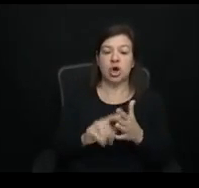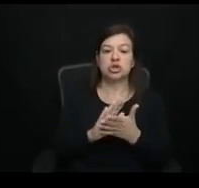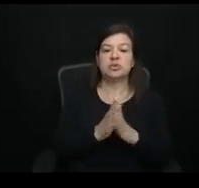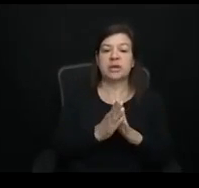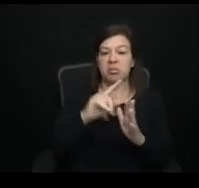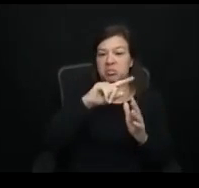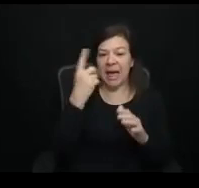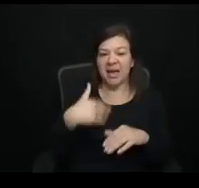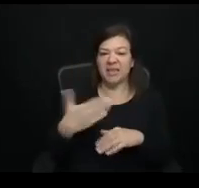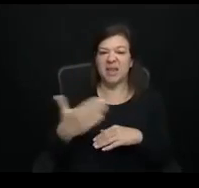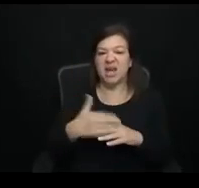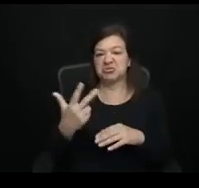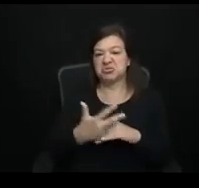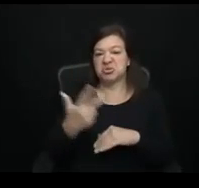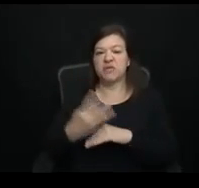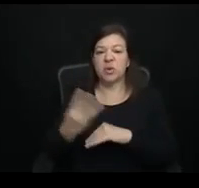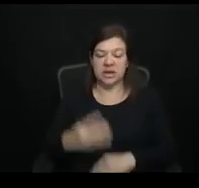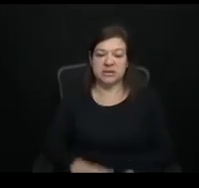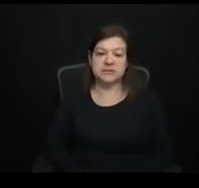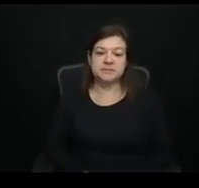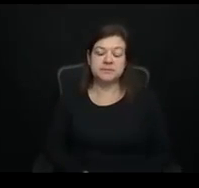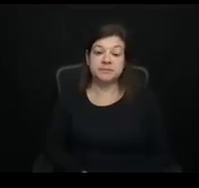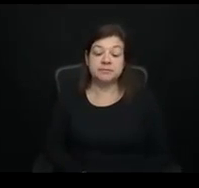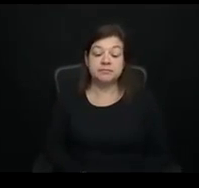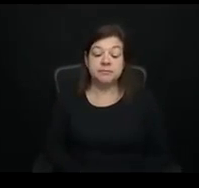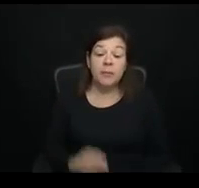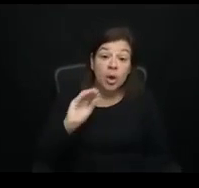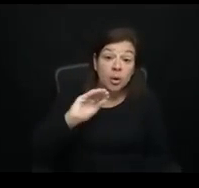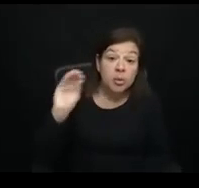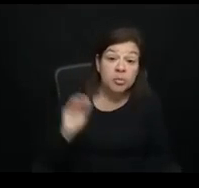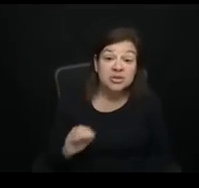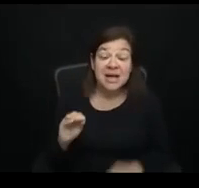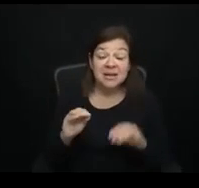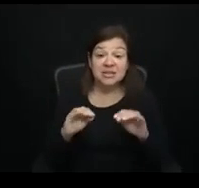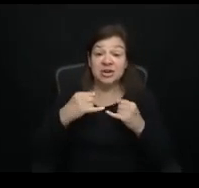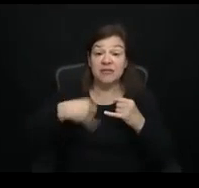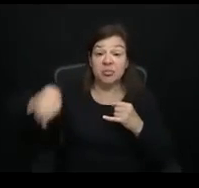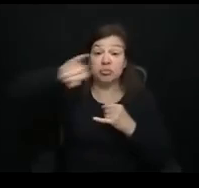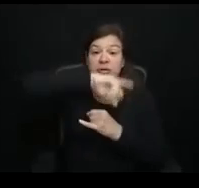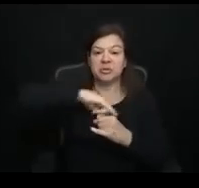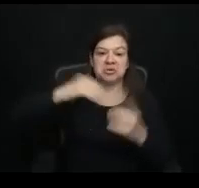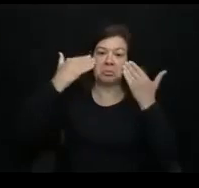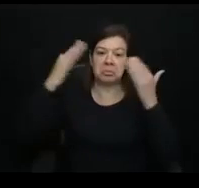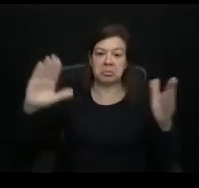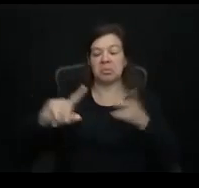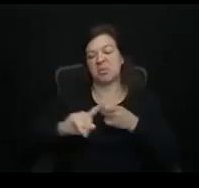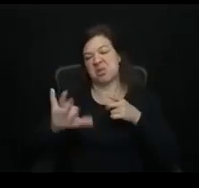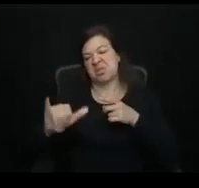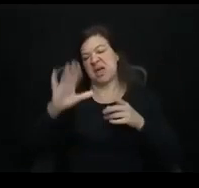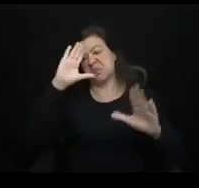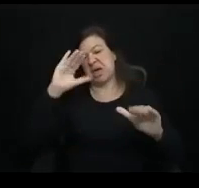that'll turn black, and I don't know what percentage of the entire perimeter that would be, but I kind of described what I expect to